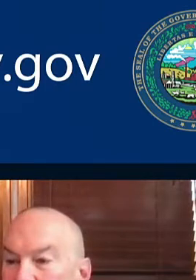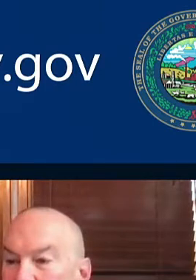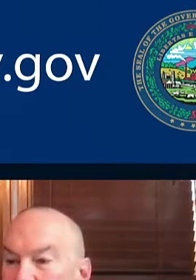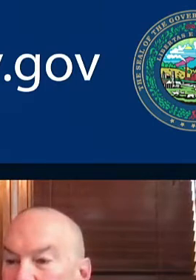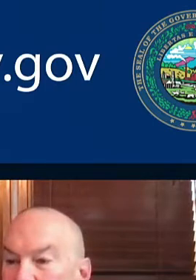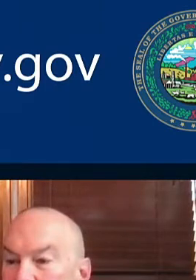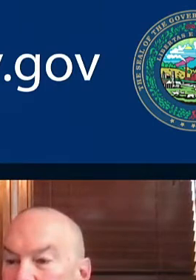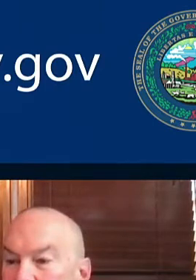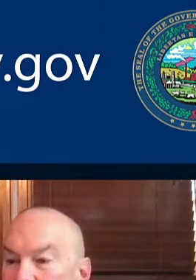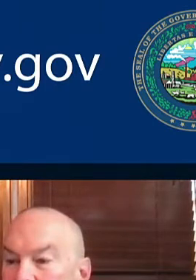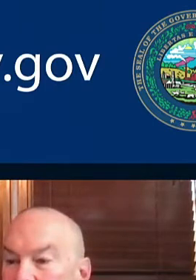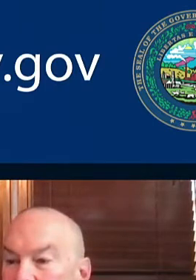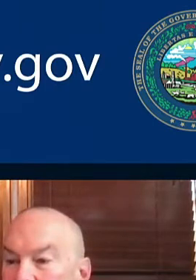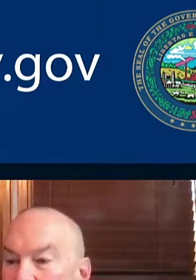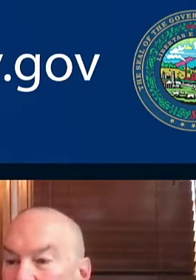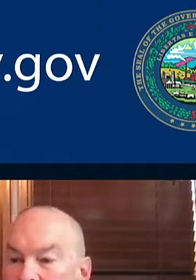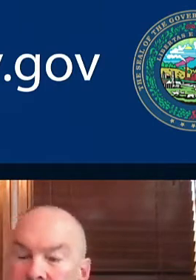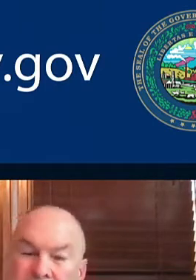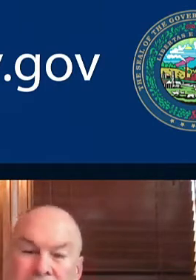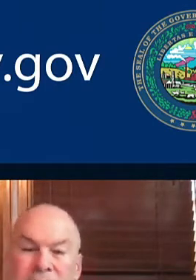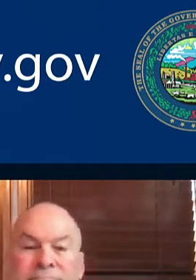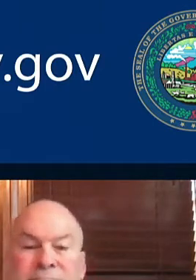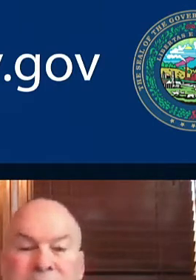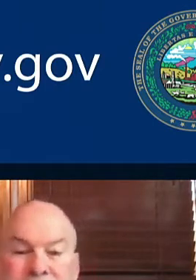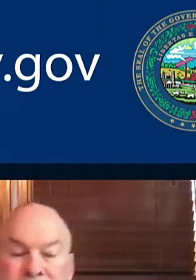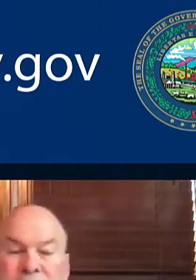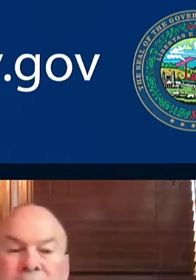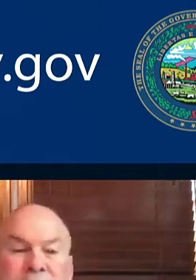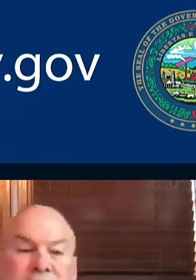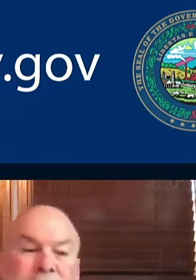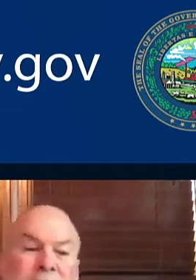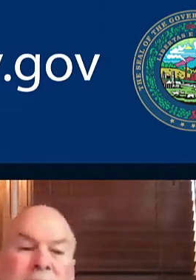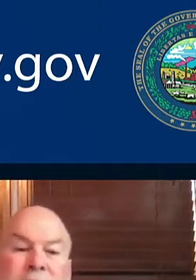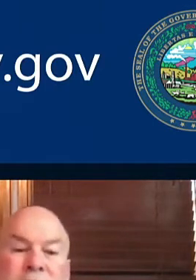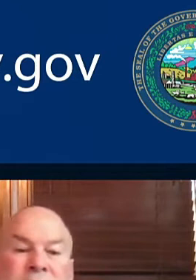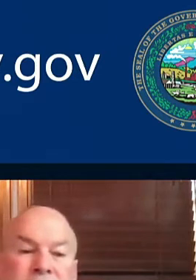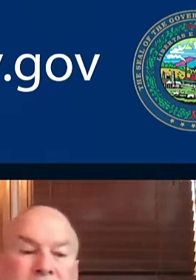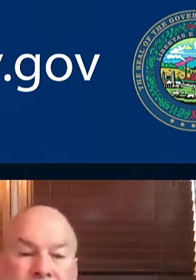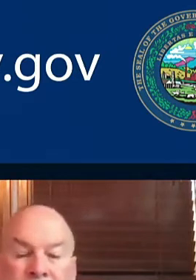Governor, I'd like to get your reaction and the reaction of the medical team to the